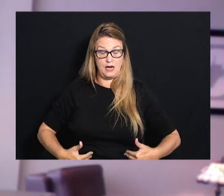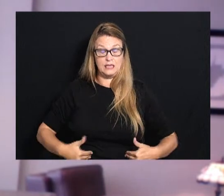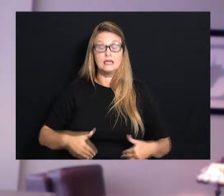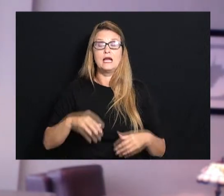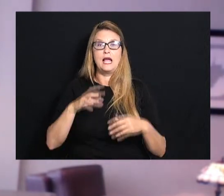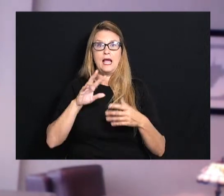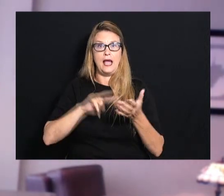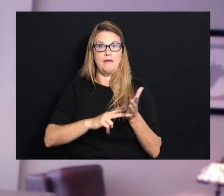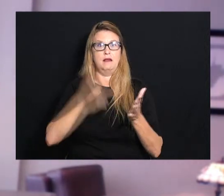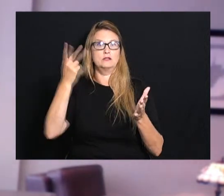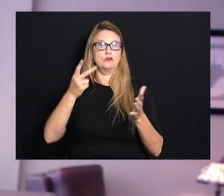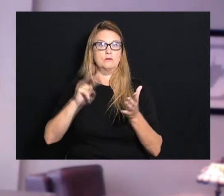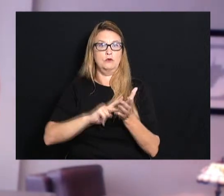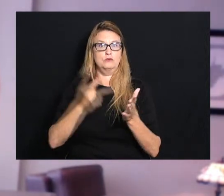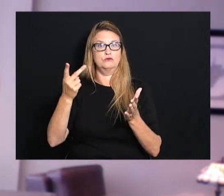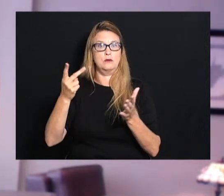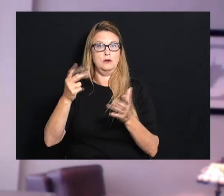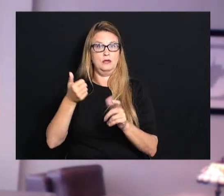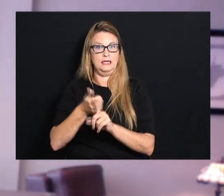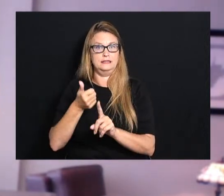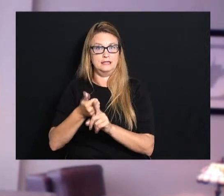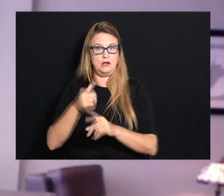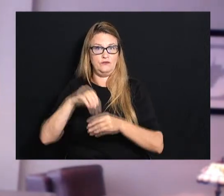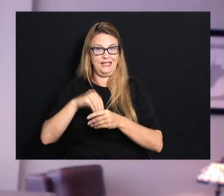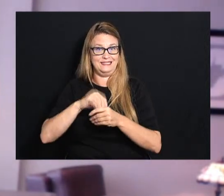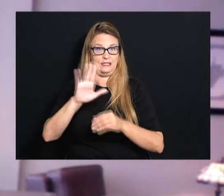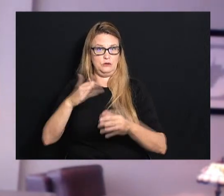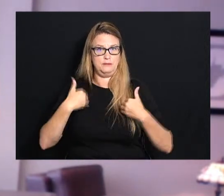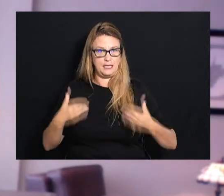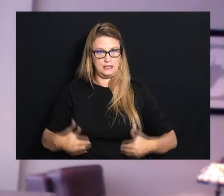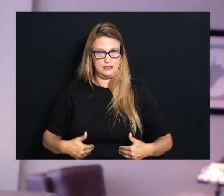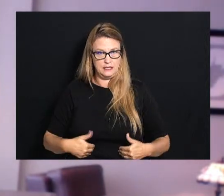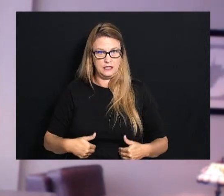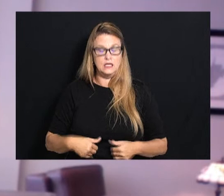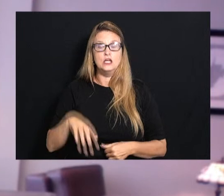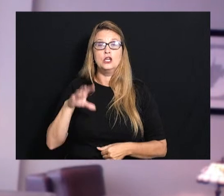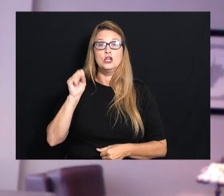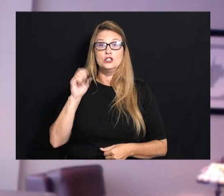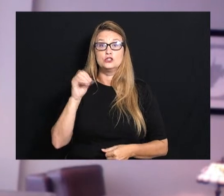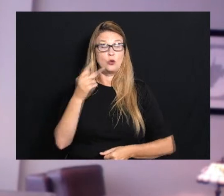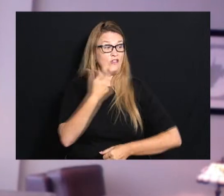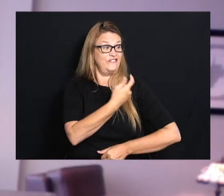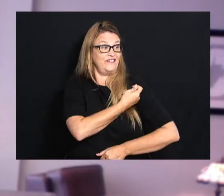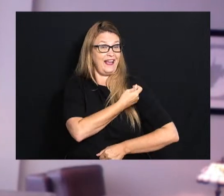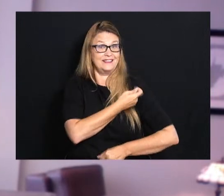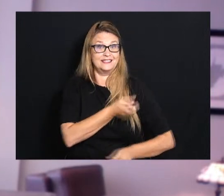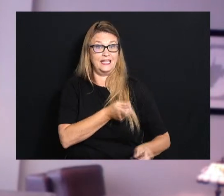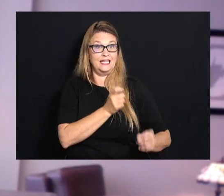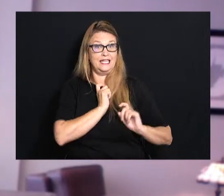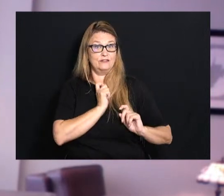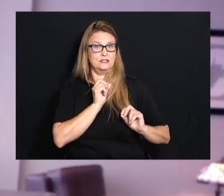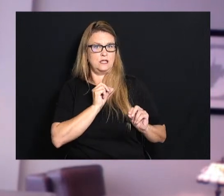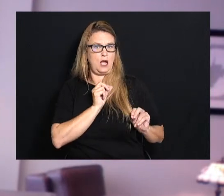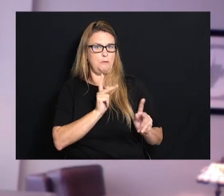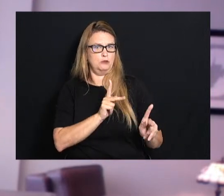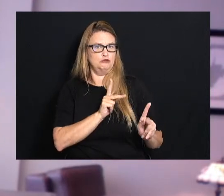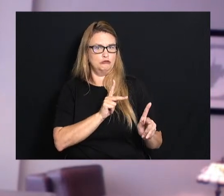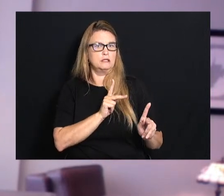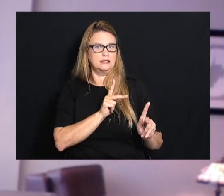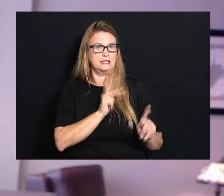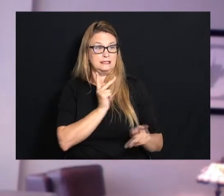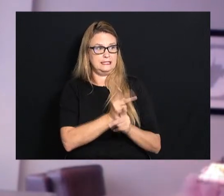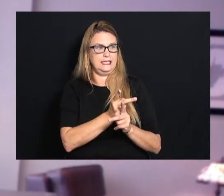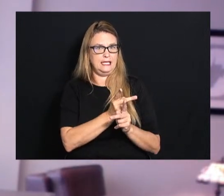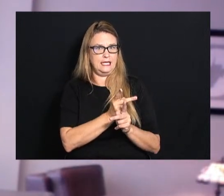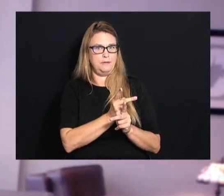own immunity from vaccines and previous infection gives us the opportunity to keep that